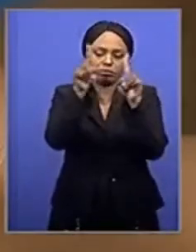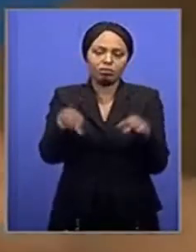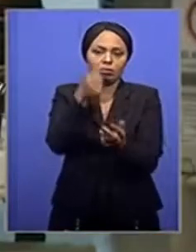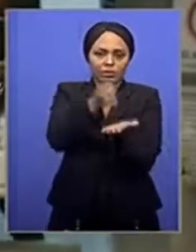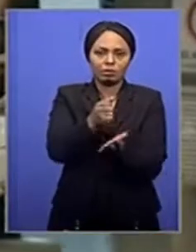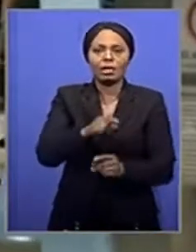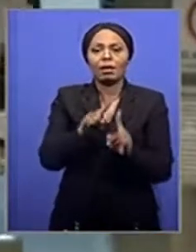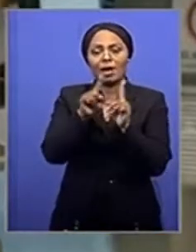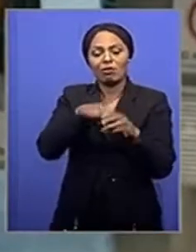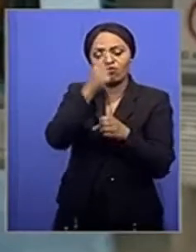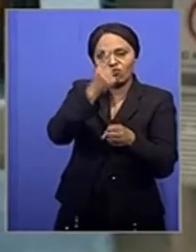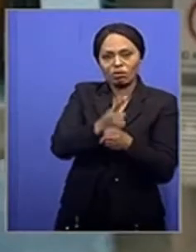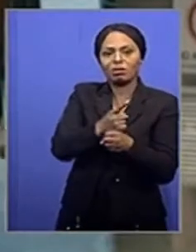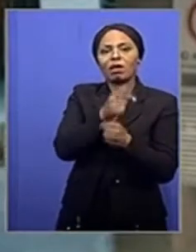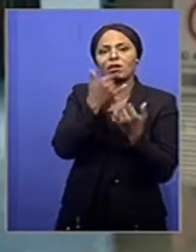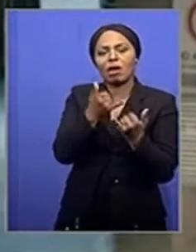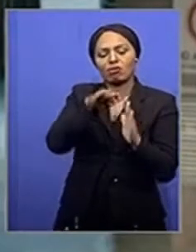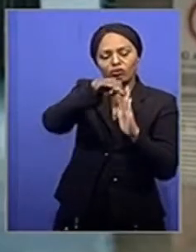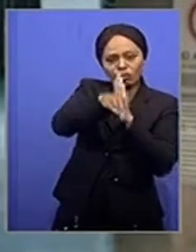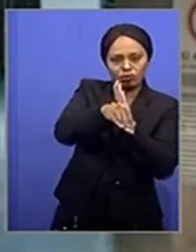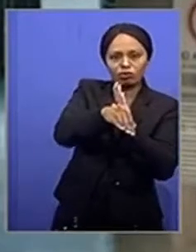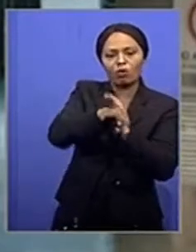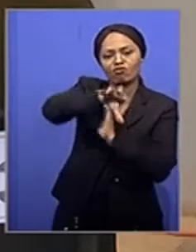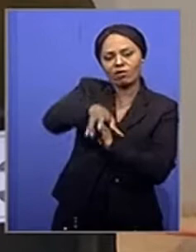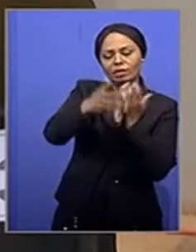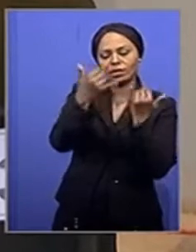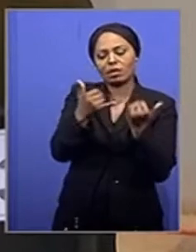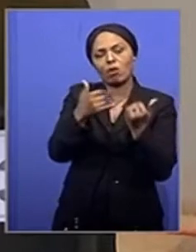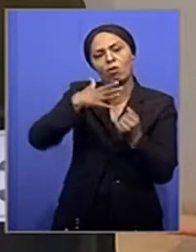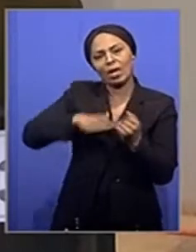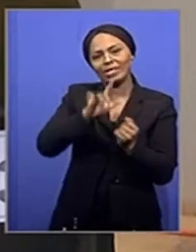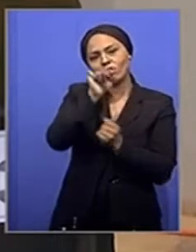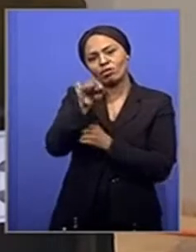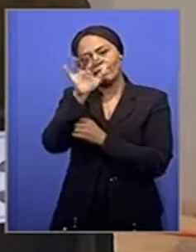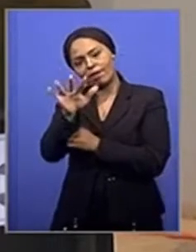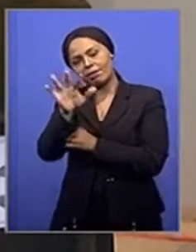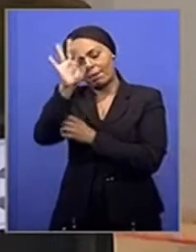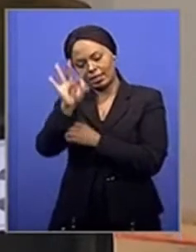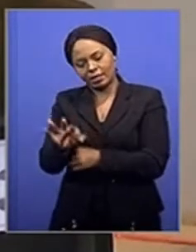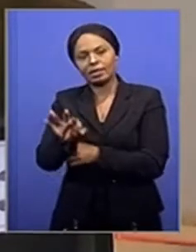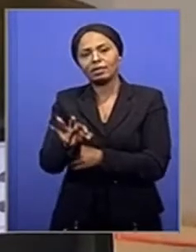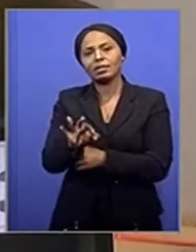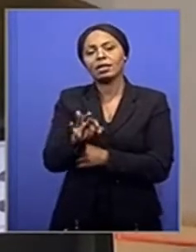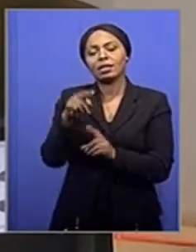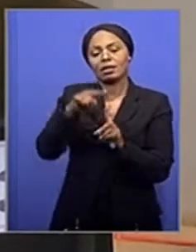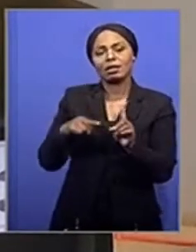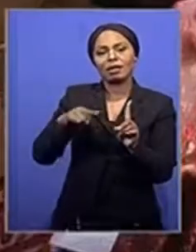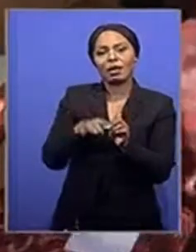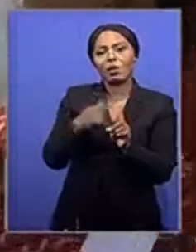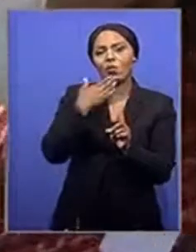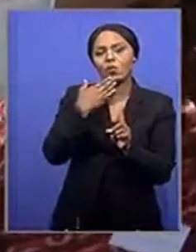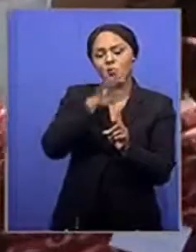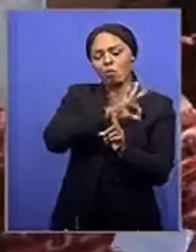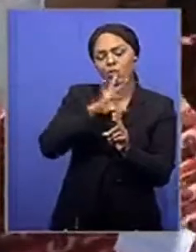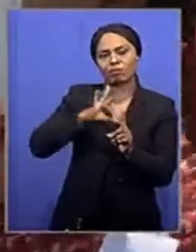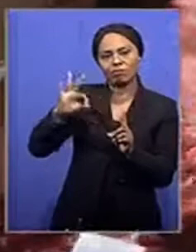tlase. Province e nepile go entela batho ba 75,000 ka beke. Tonakgolo Sesintombela o